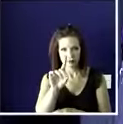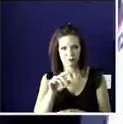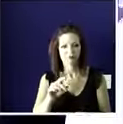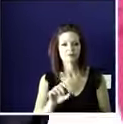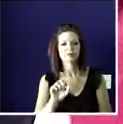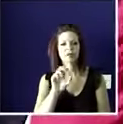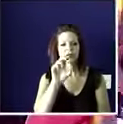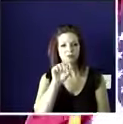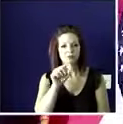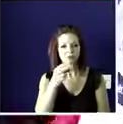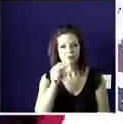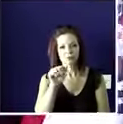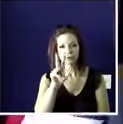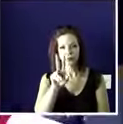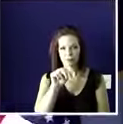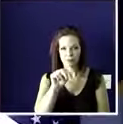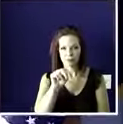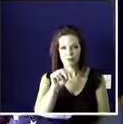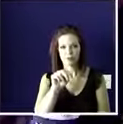Sean Nguyen,